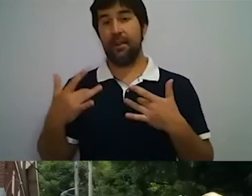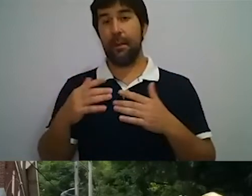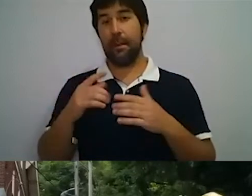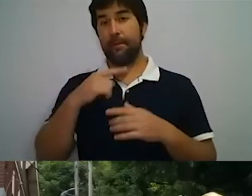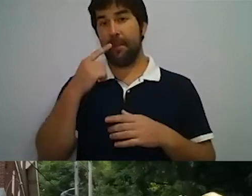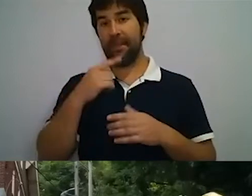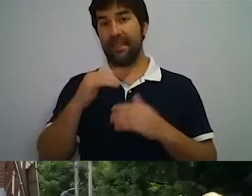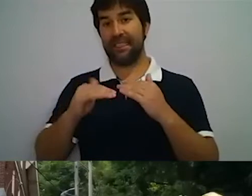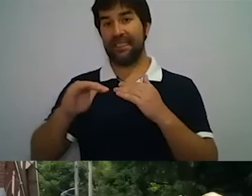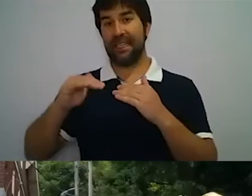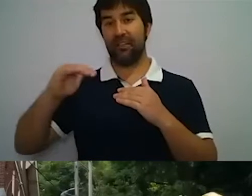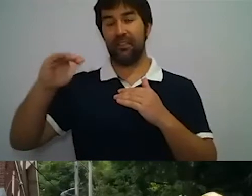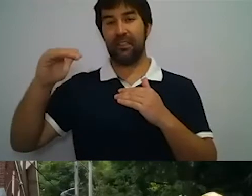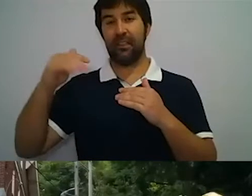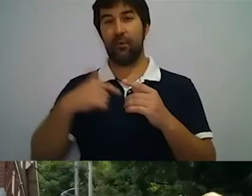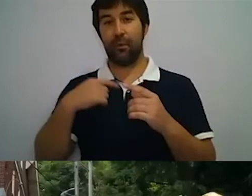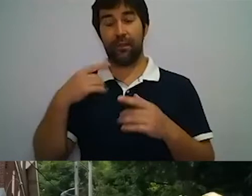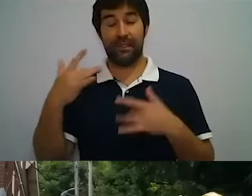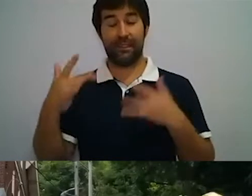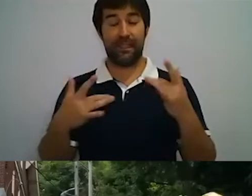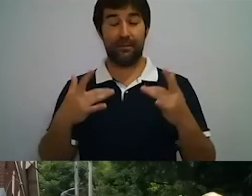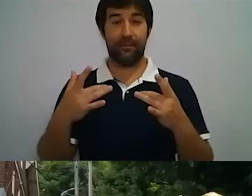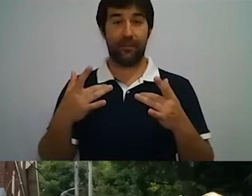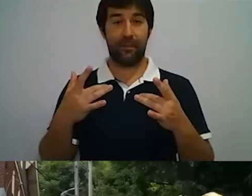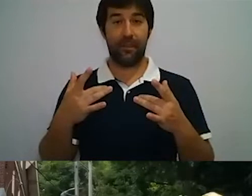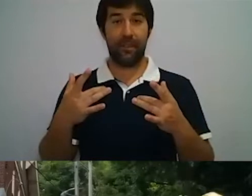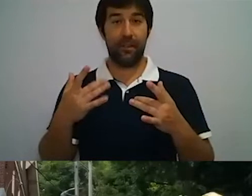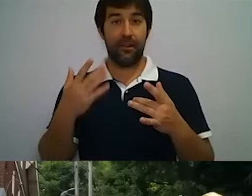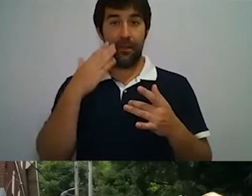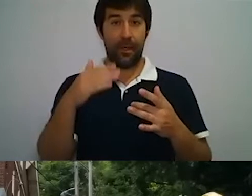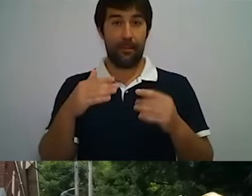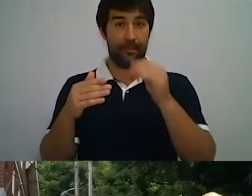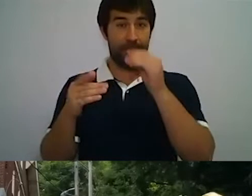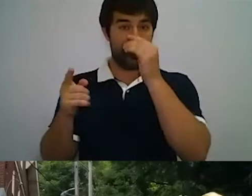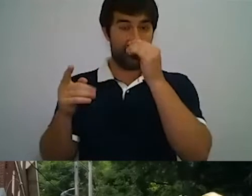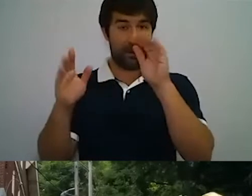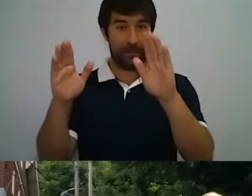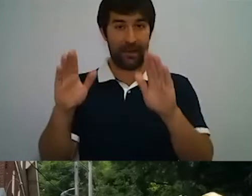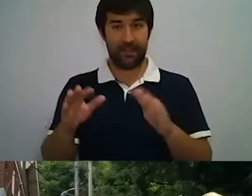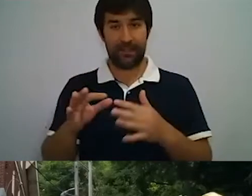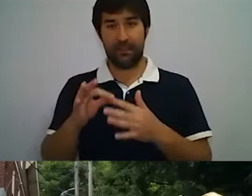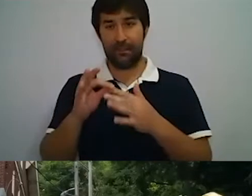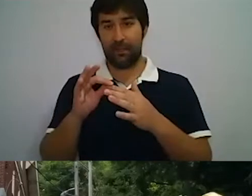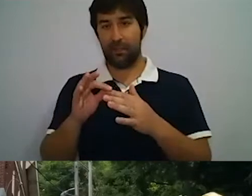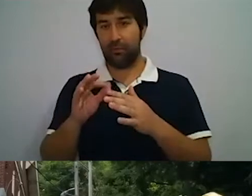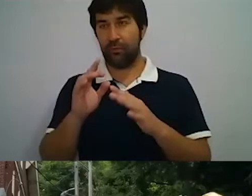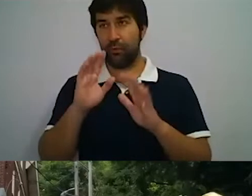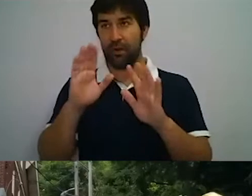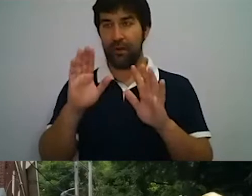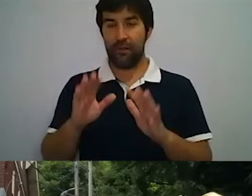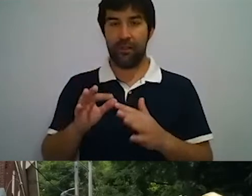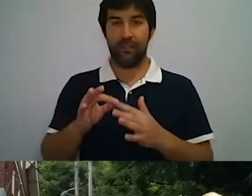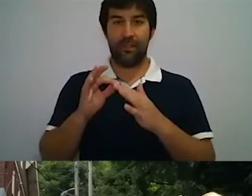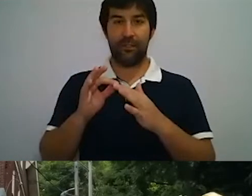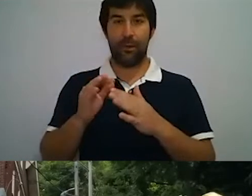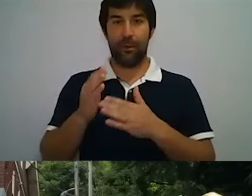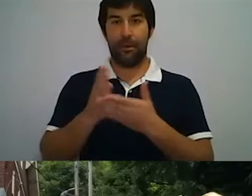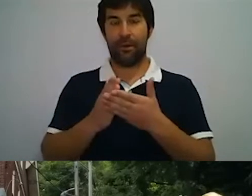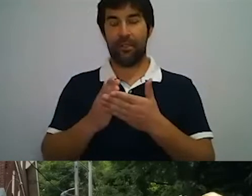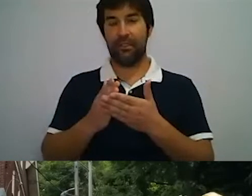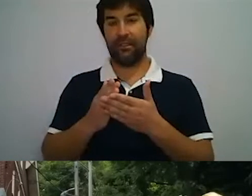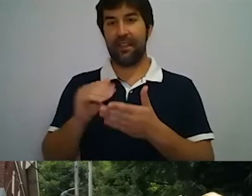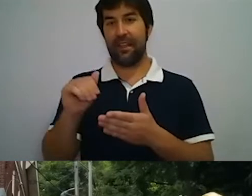less than 1 mile are easy and enjoyable to achieve by non-vehicle travel. About 40% of the motor vehicle trips that are made in our